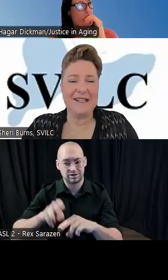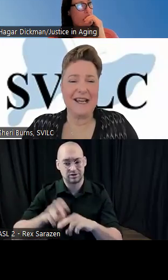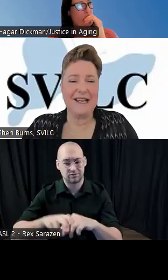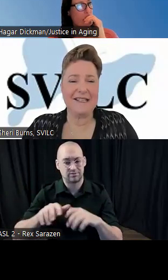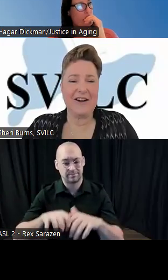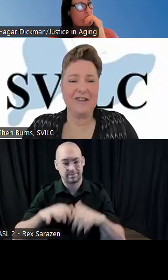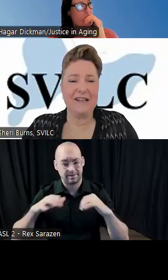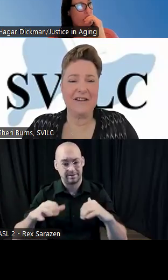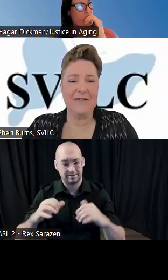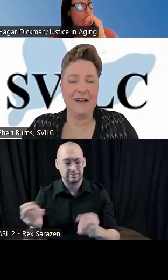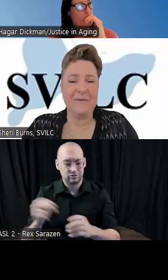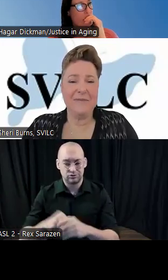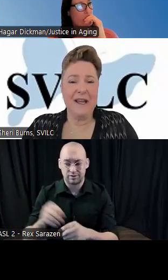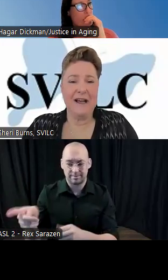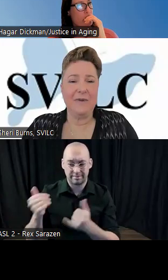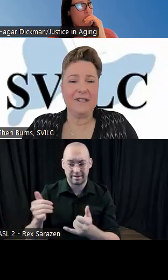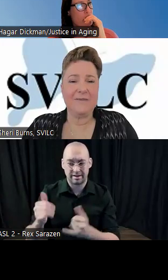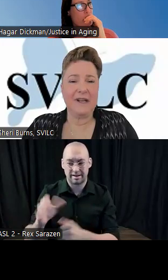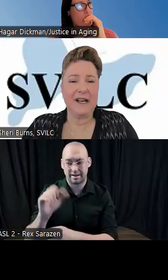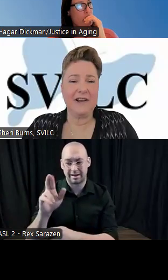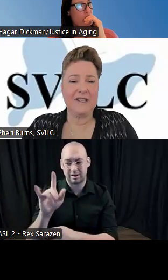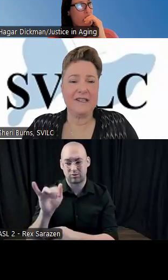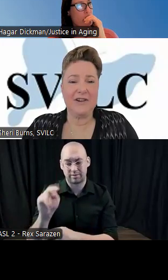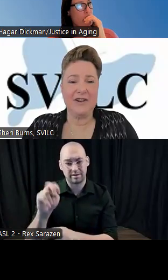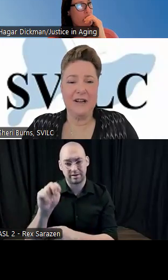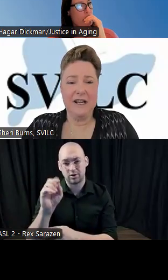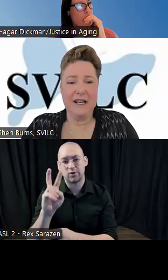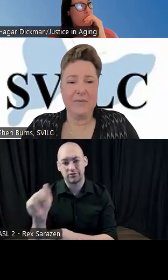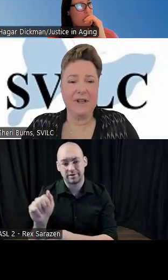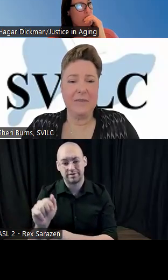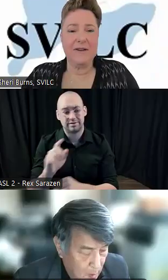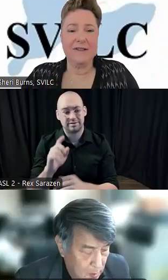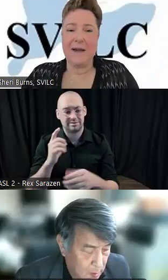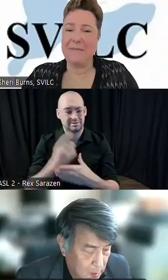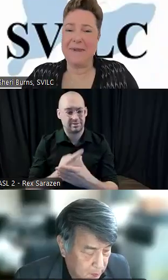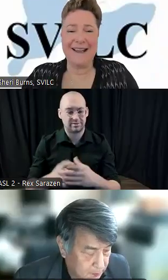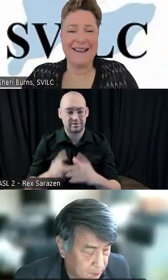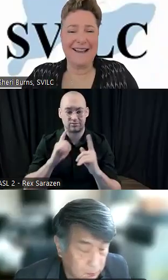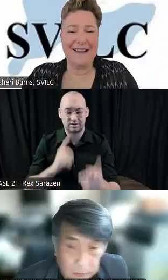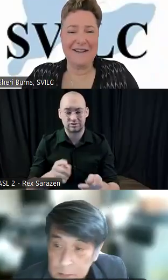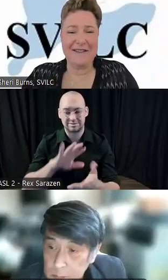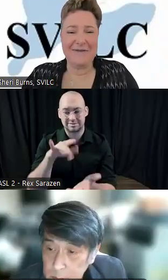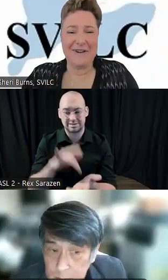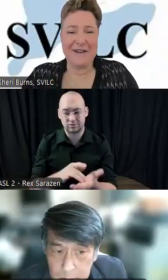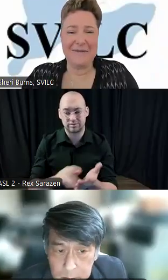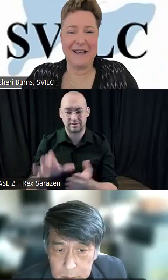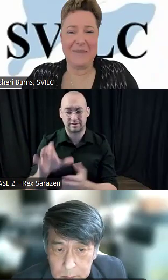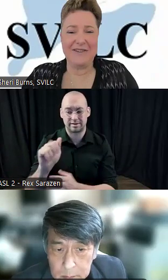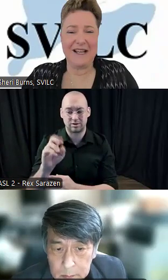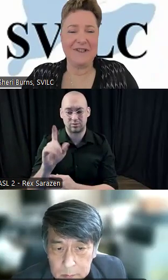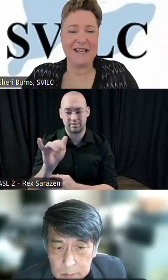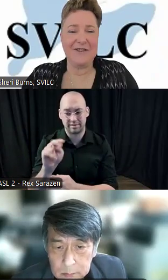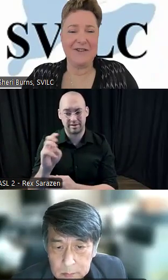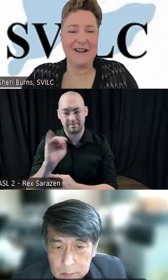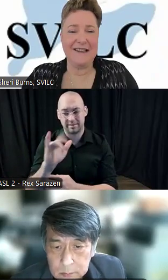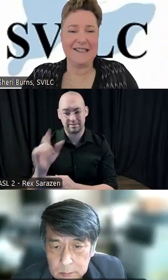him today is Carolyn Nava with Disability Action Center, Kimberly Mills coming back from A Better